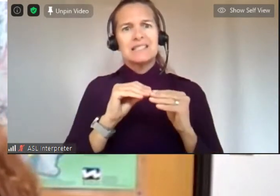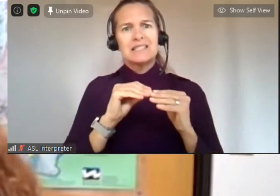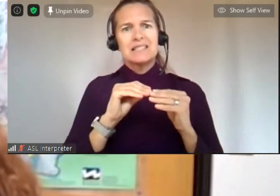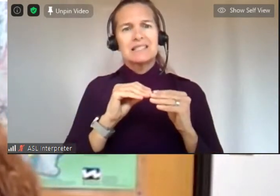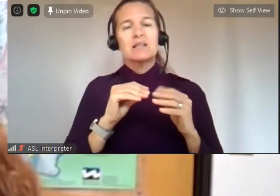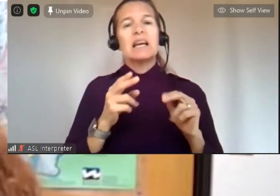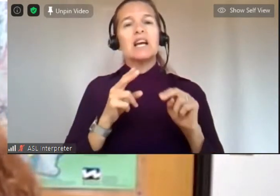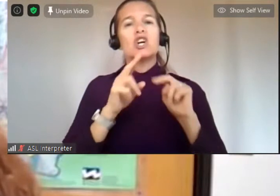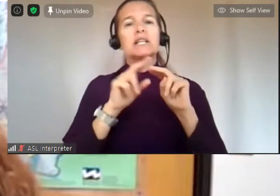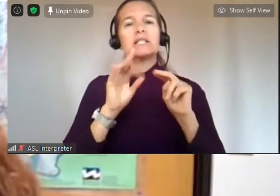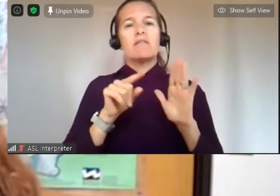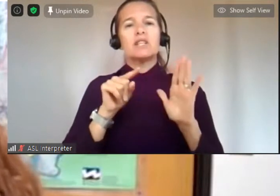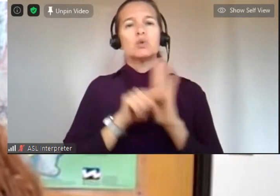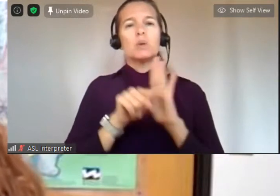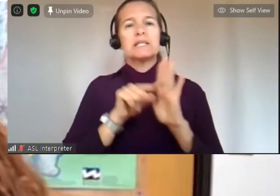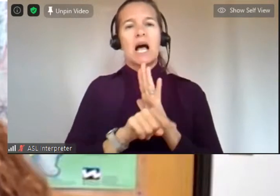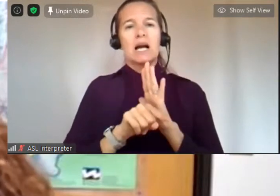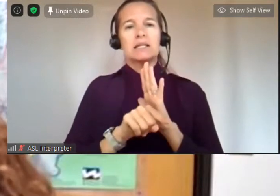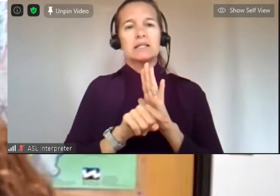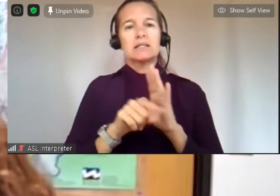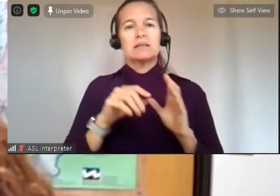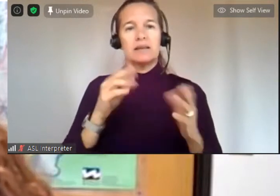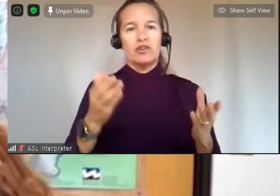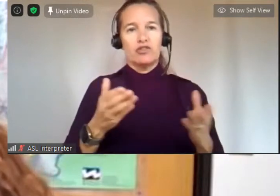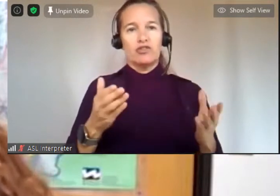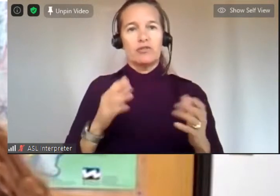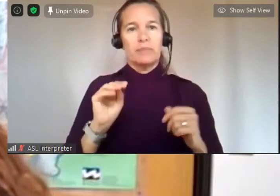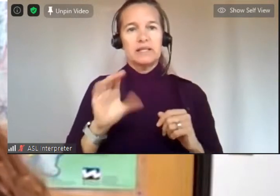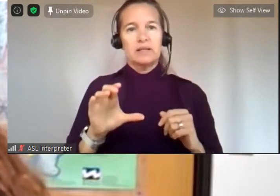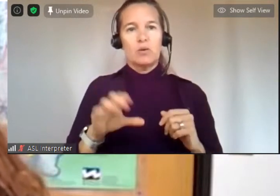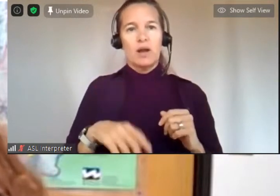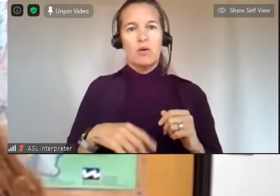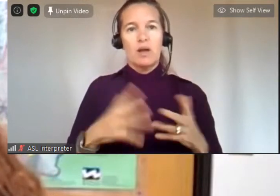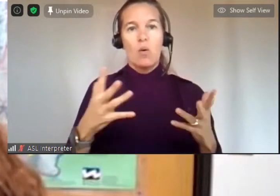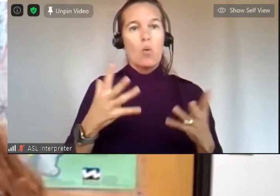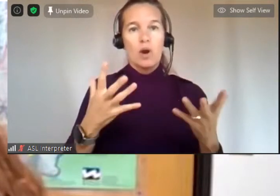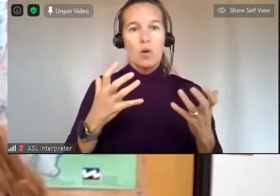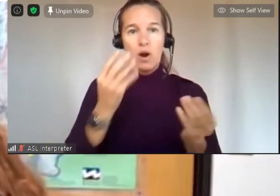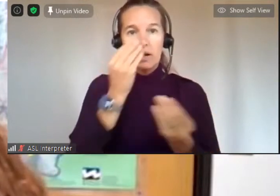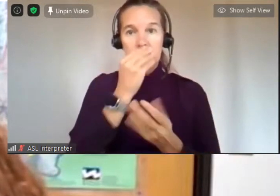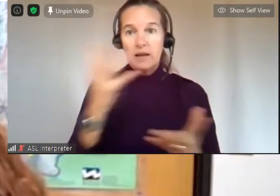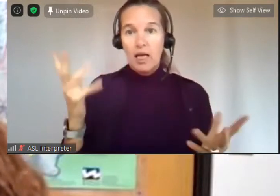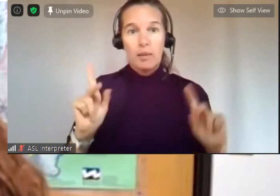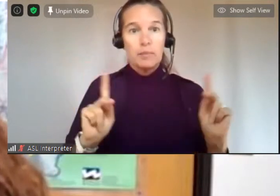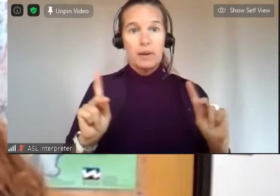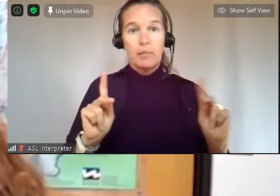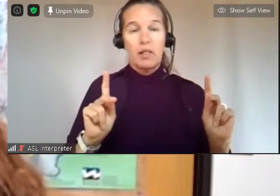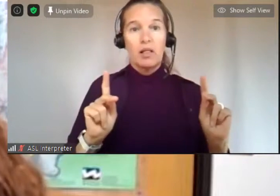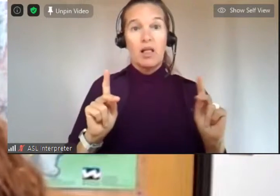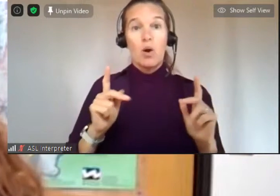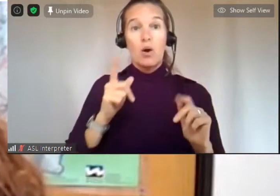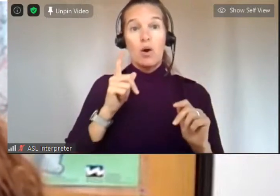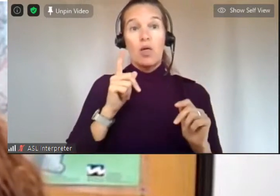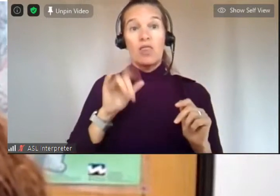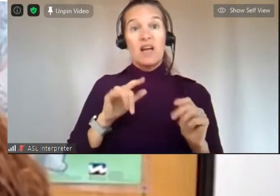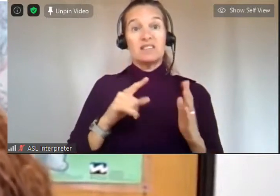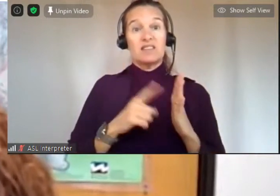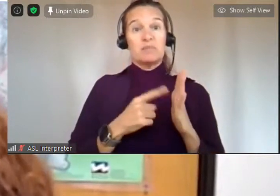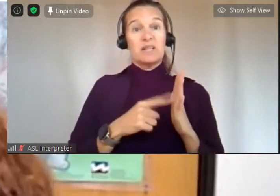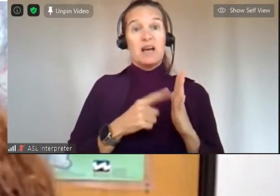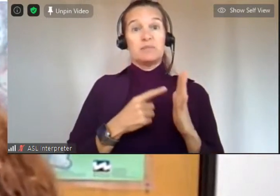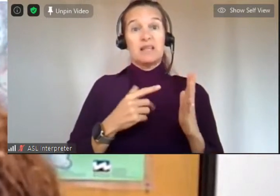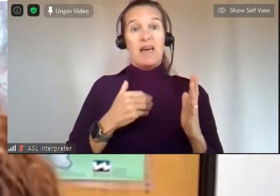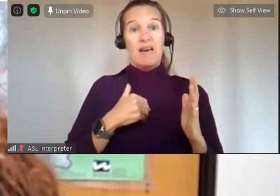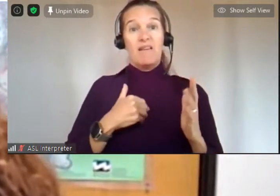in suicides in the county in the wake of this pandemic. What do you want to say to a public that sometimes pits pandemic